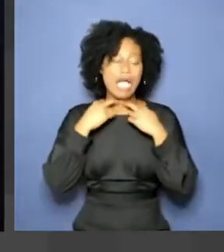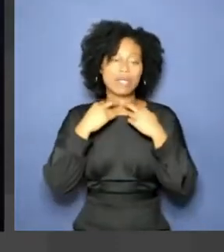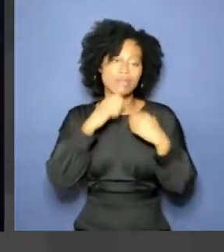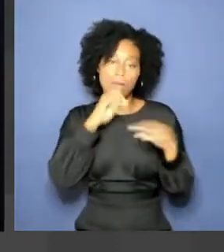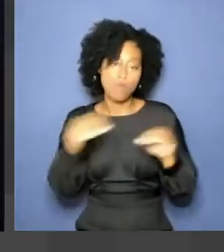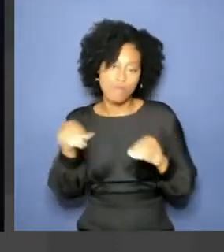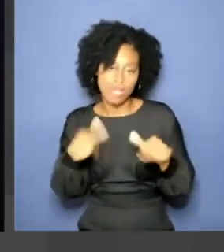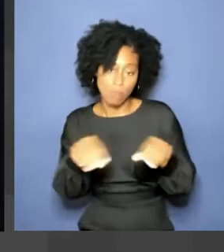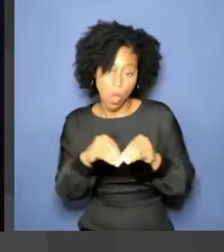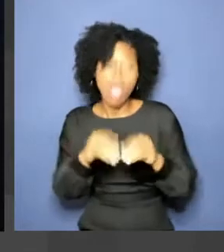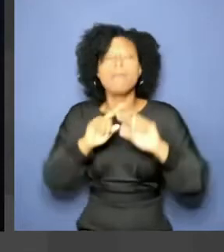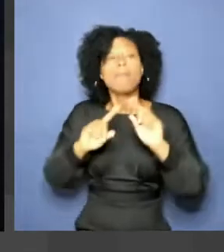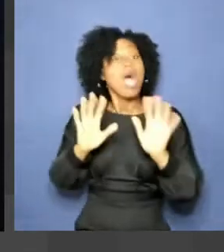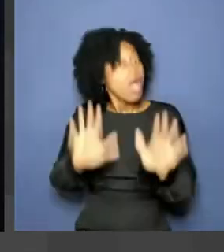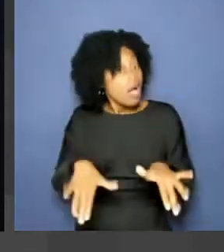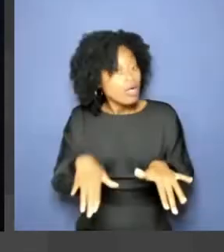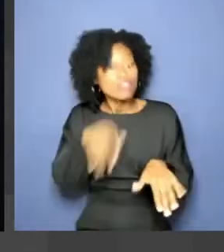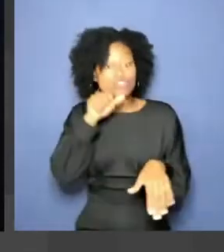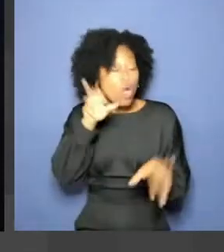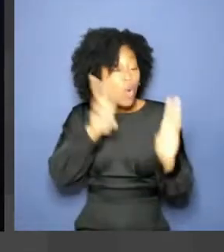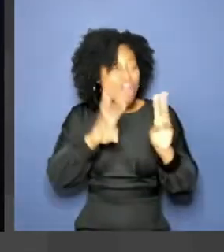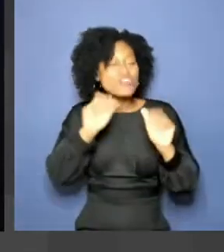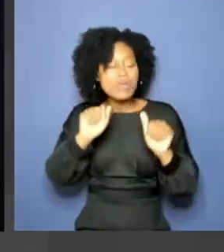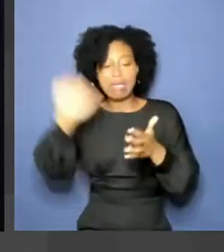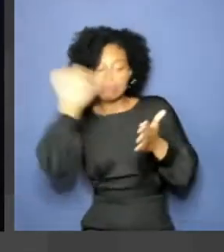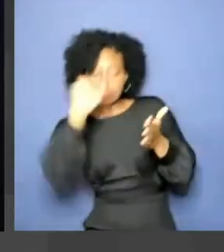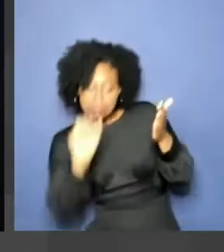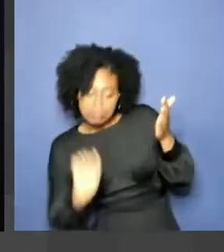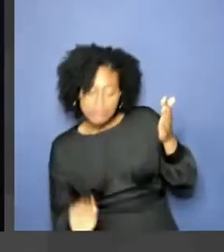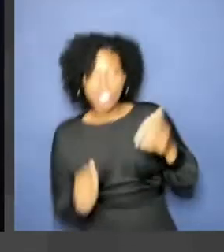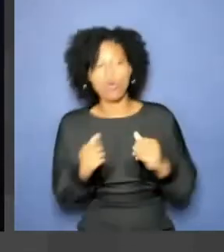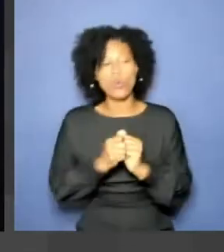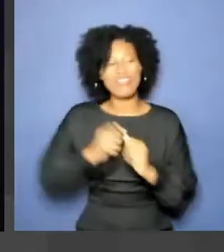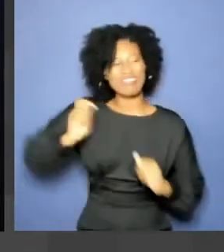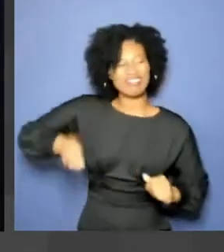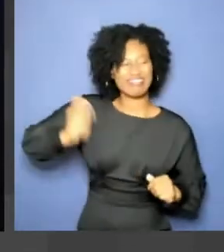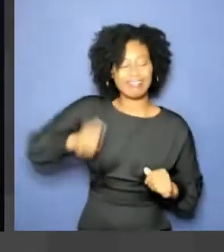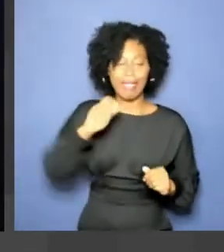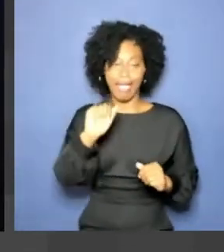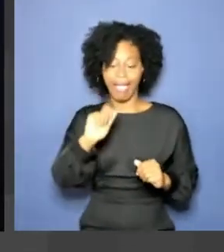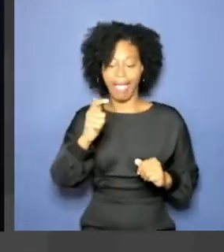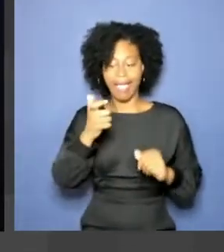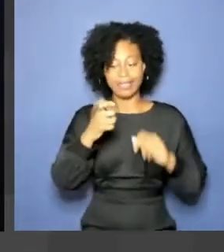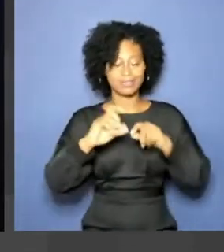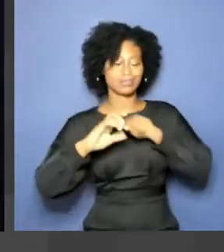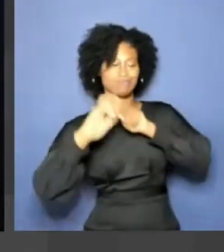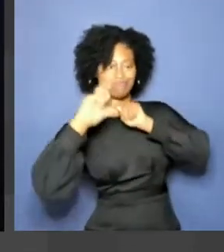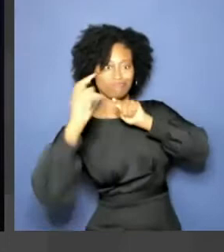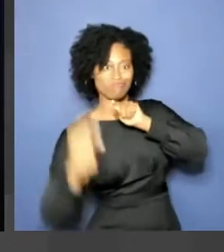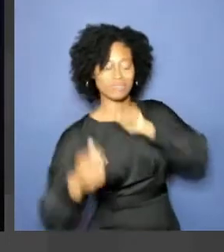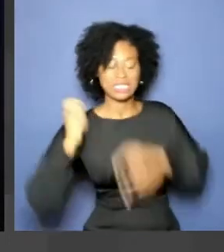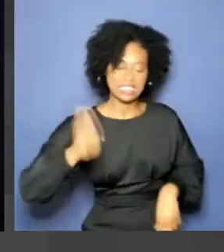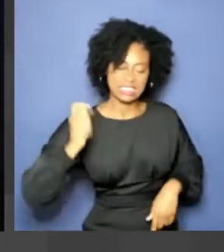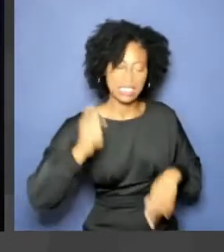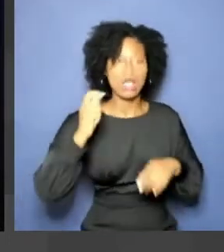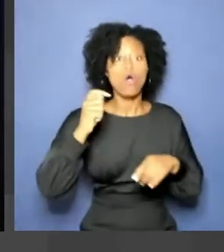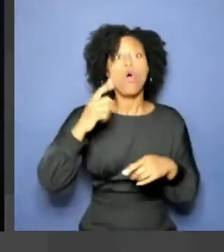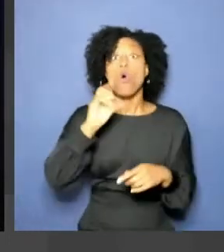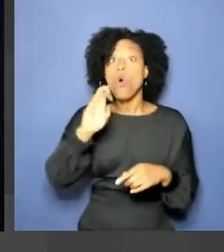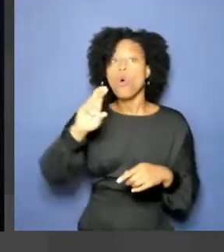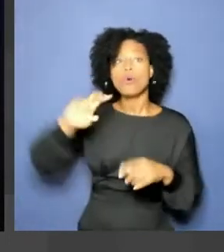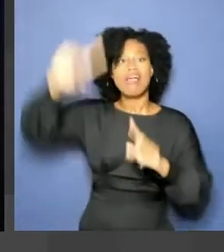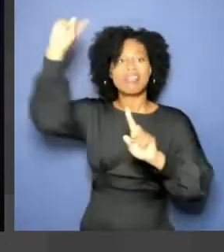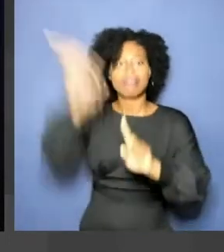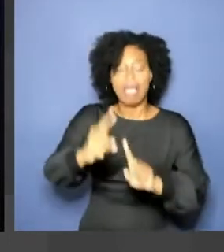can deoxidize it using an axe, or it actually carries around a lightning rod on its head, so a lightning strike can